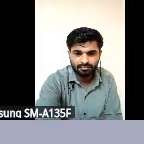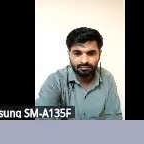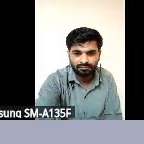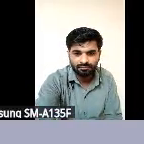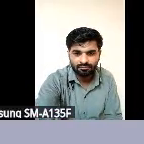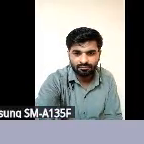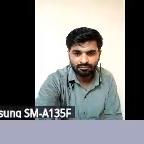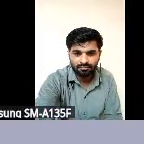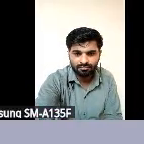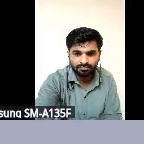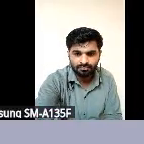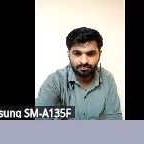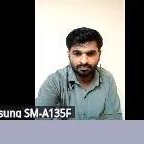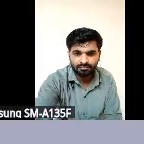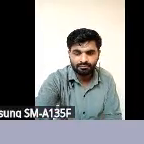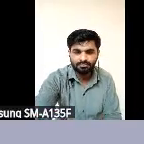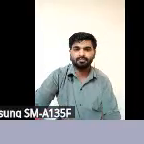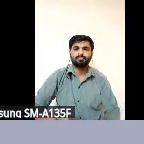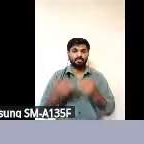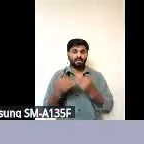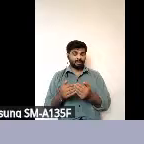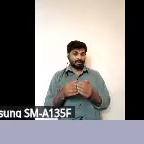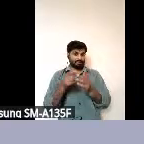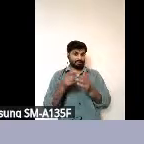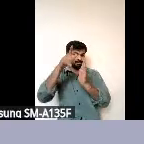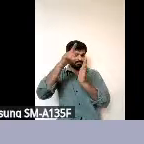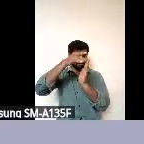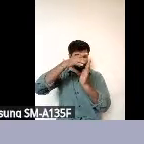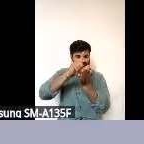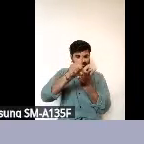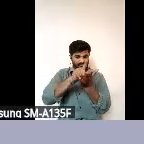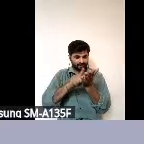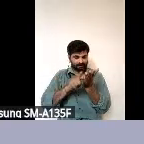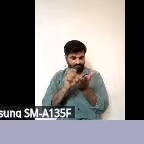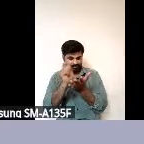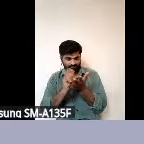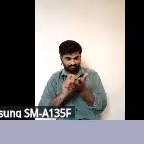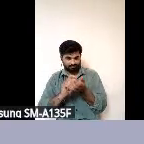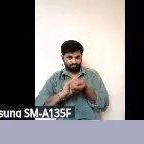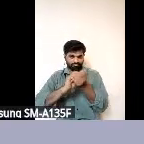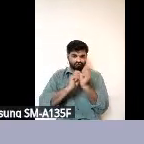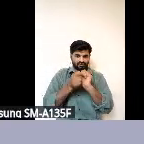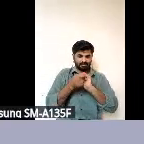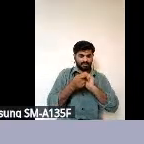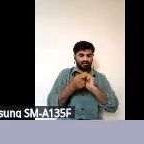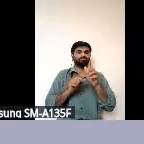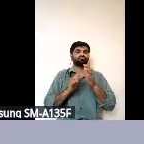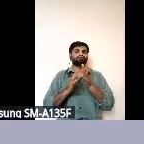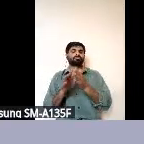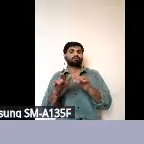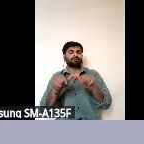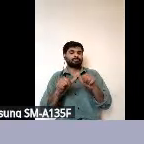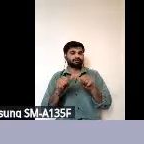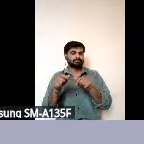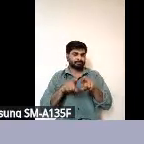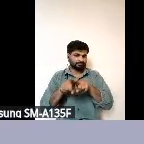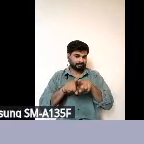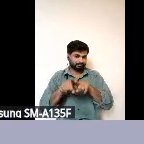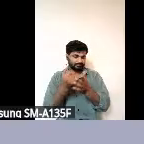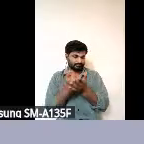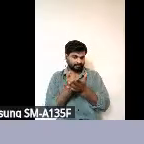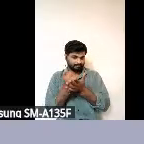very little change that we have incorporated when it comes to the census exercise itself. And the Britishers